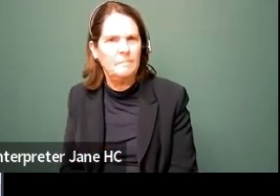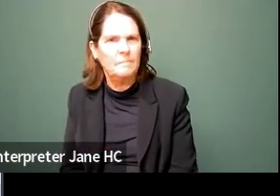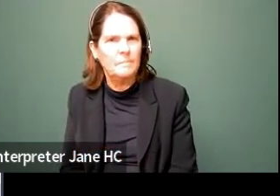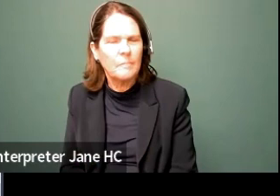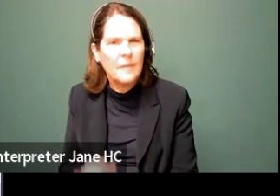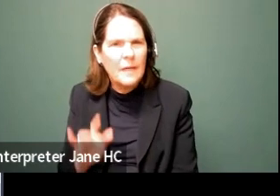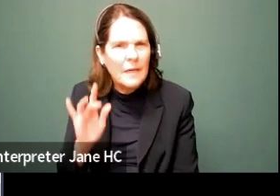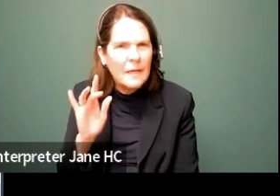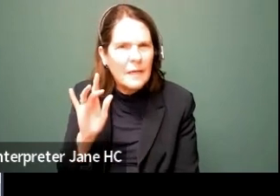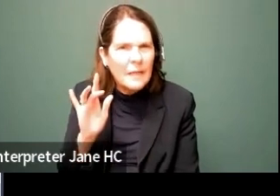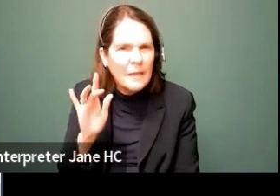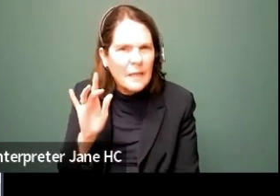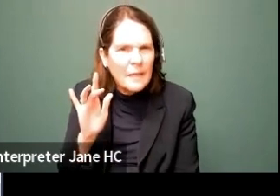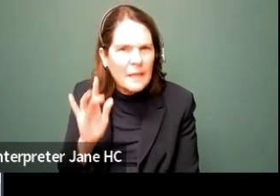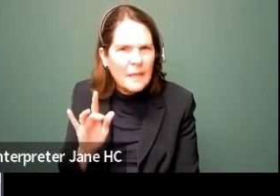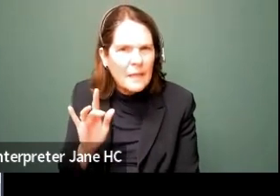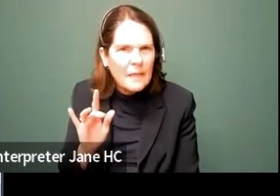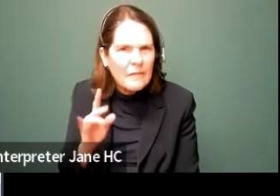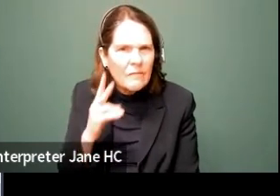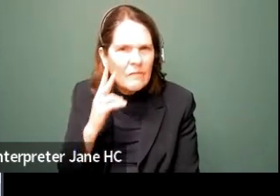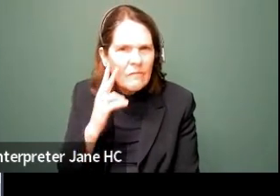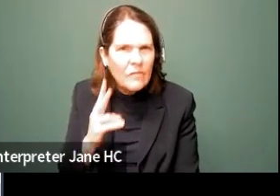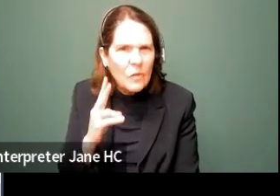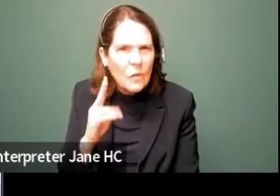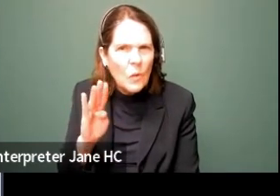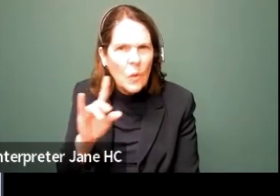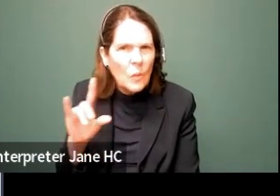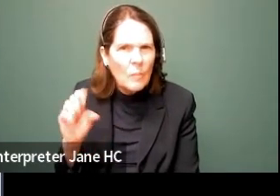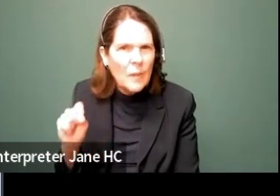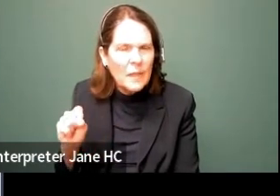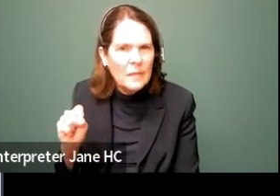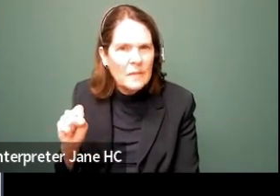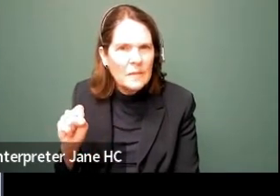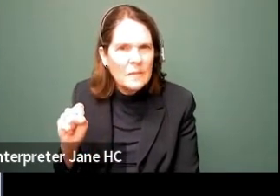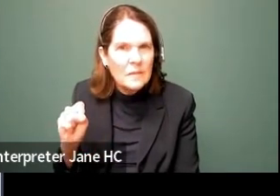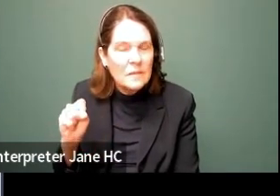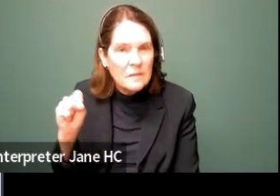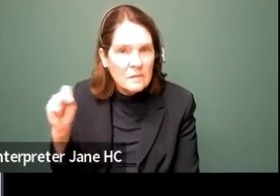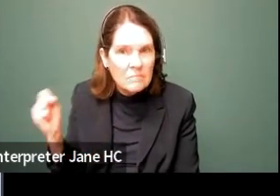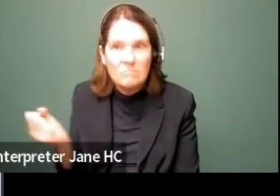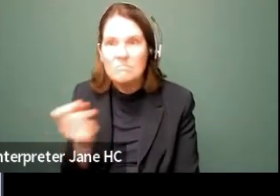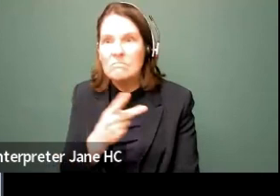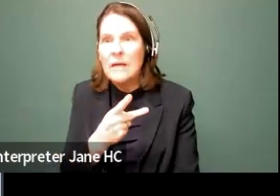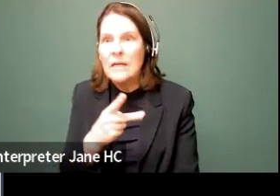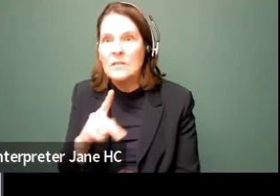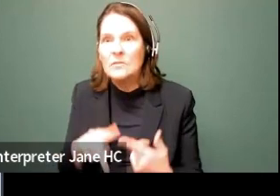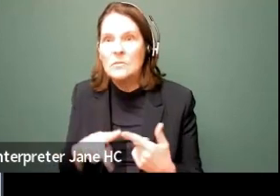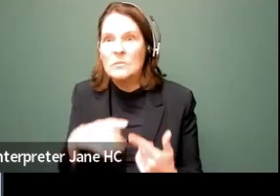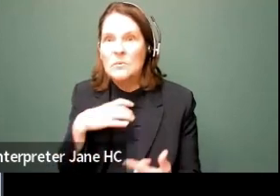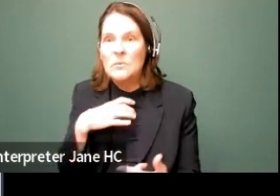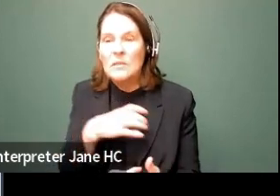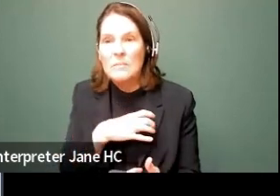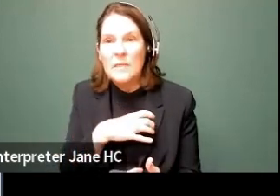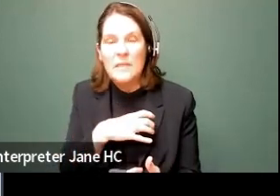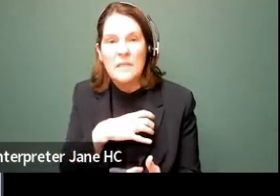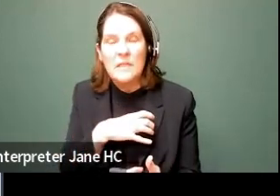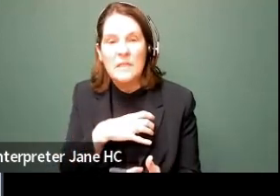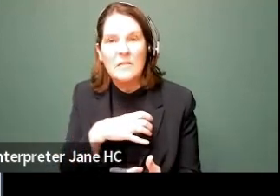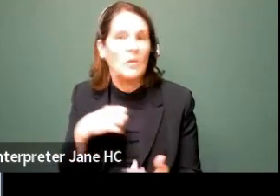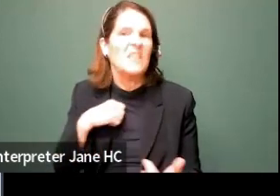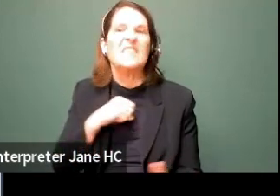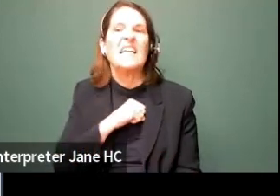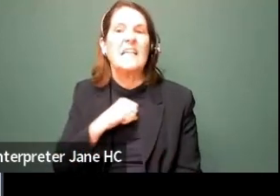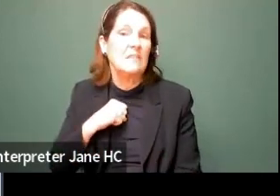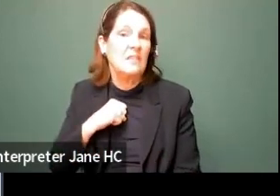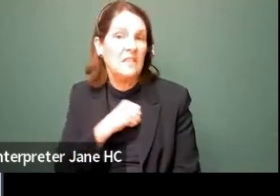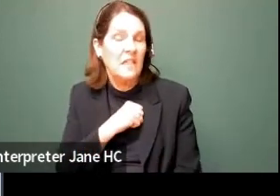Clicking on the link here for the bills that they sponsored, it just brings me back to the Senate roster. That's